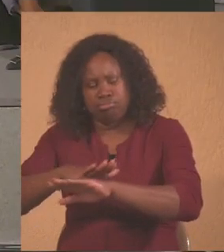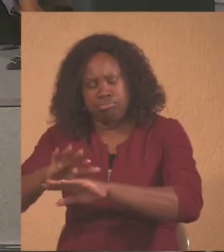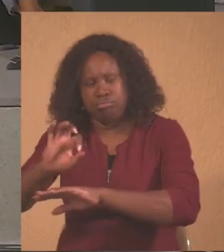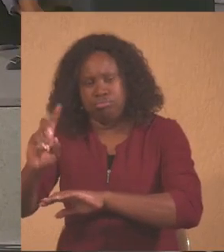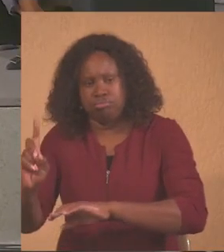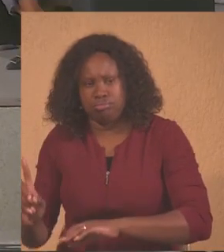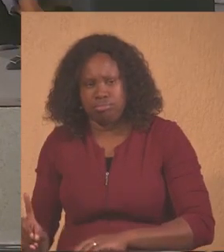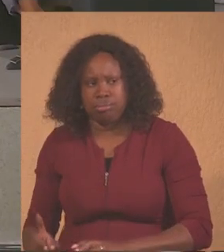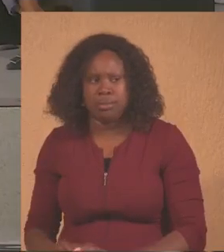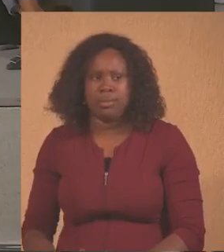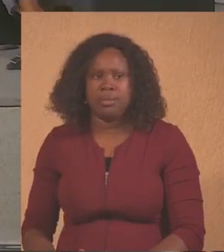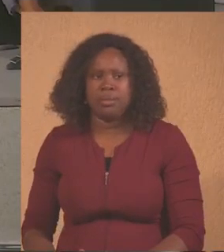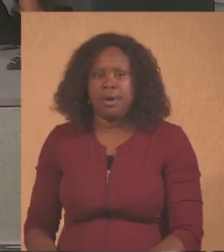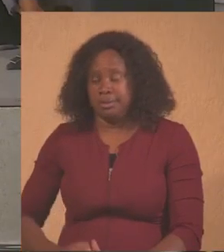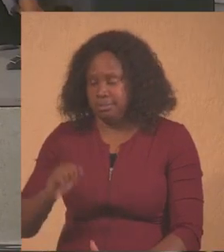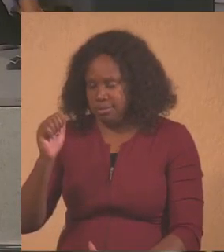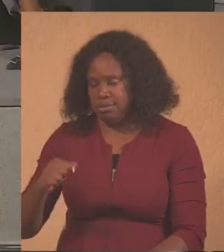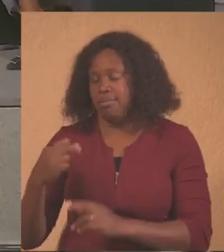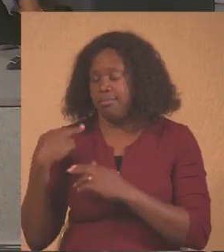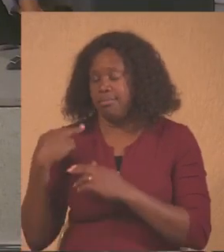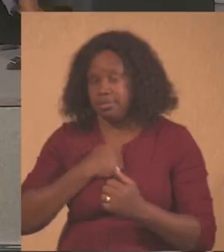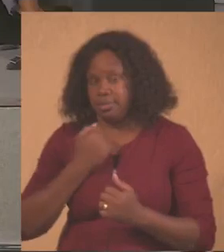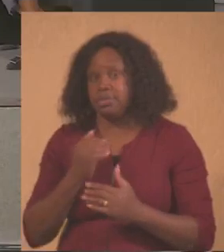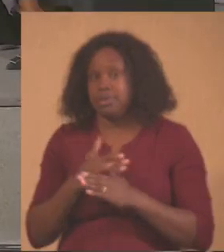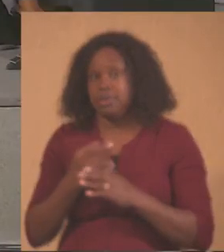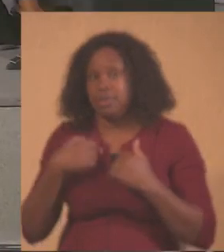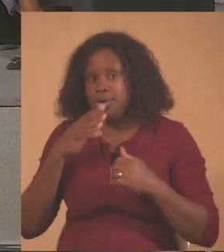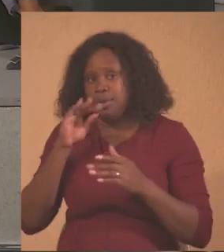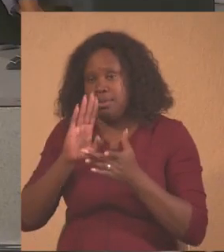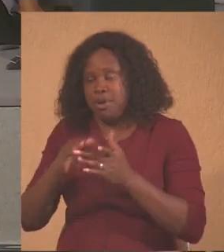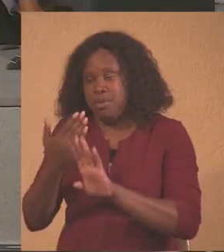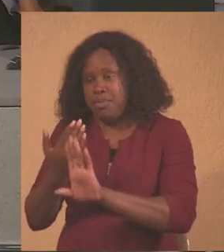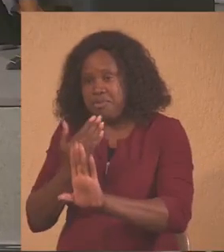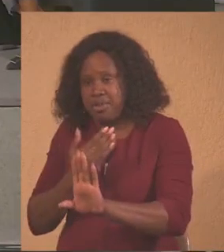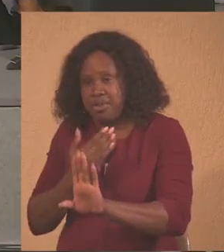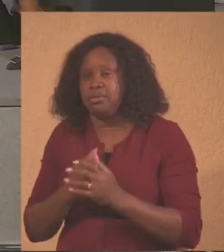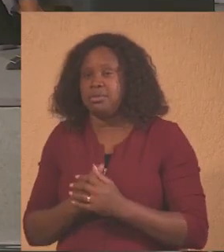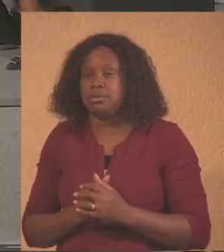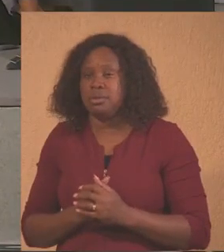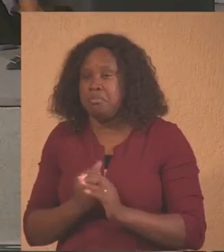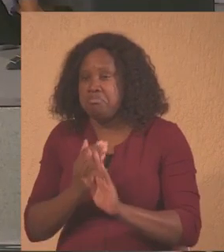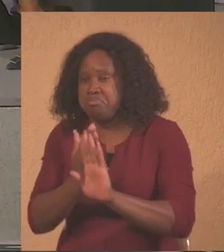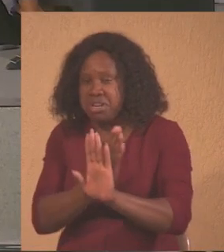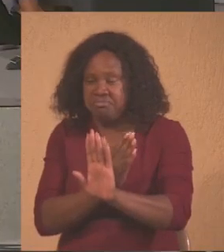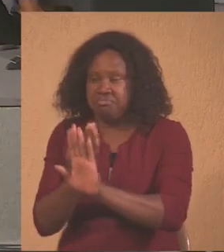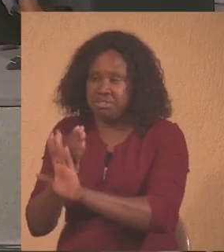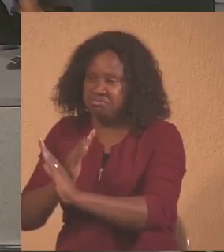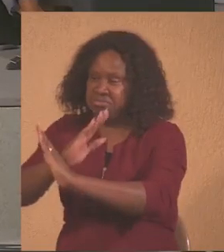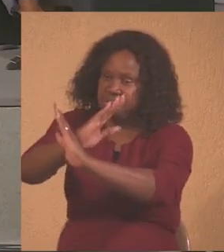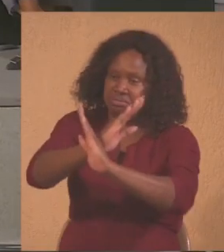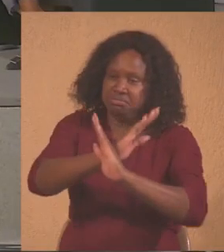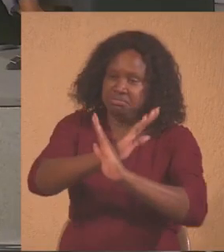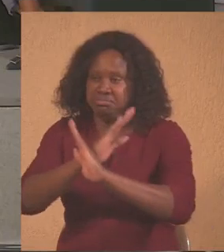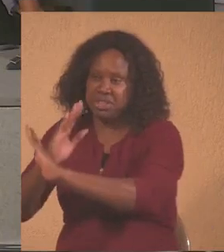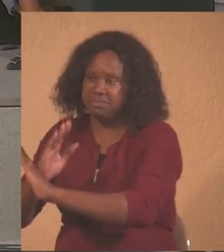part, because we are talking about prevention. We are talking about social distancing. We